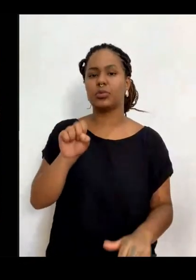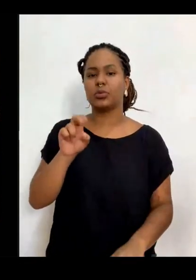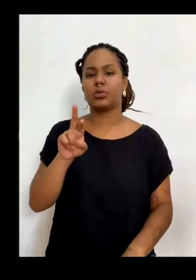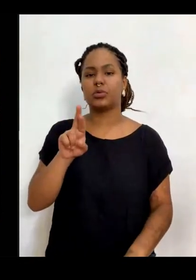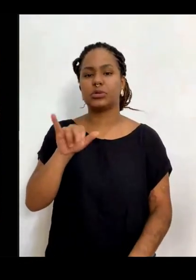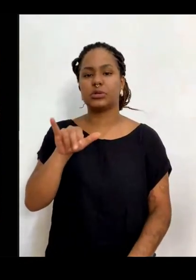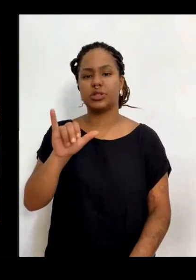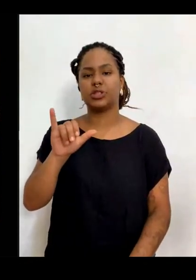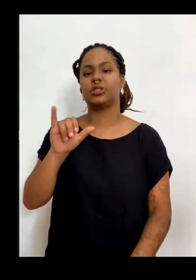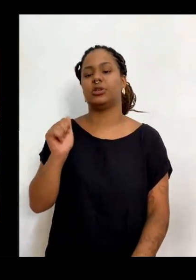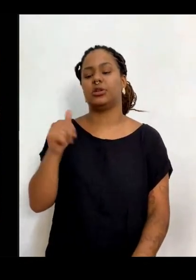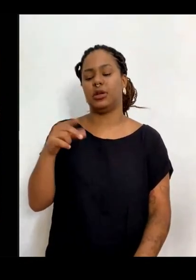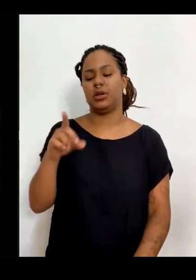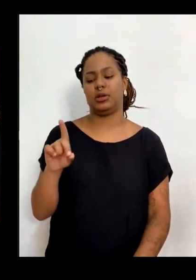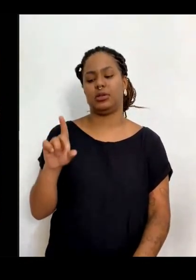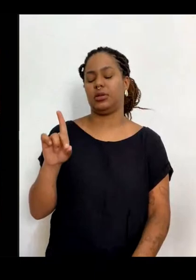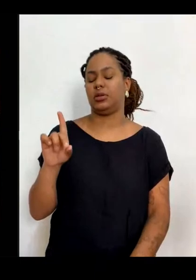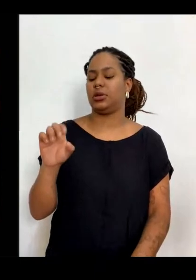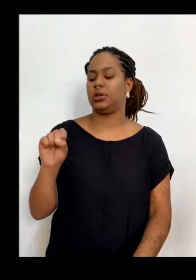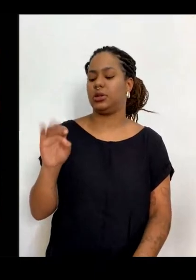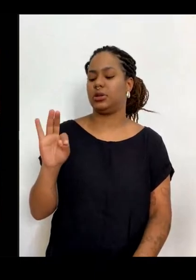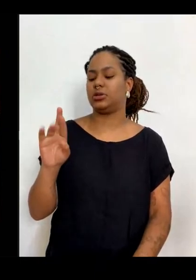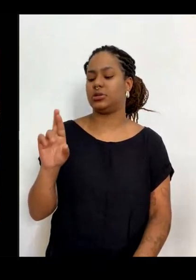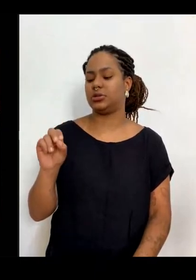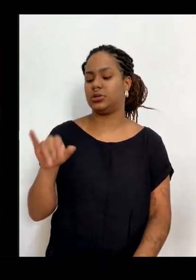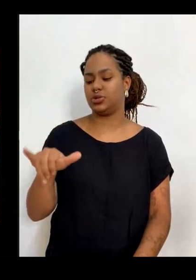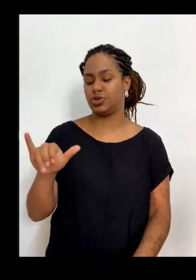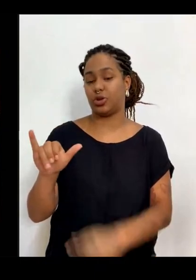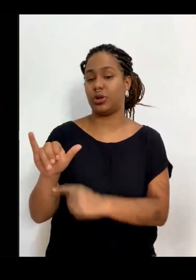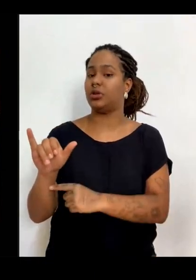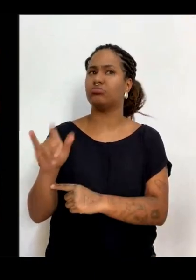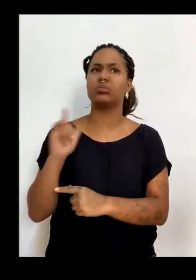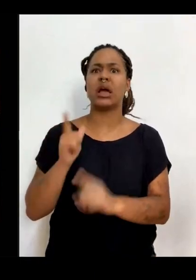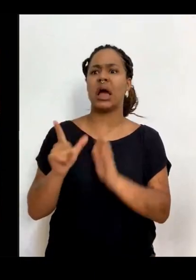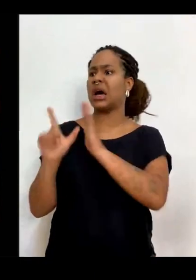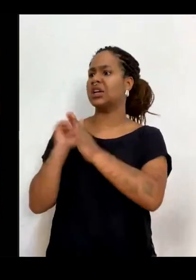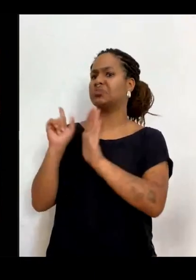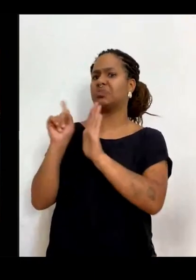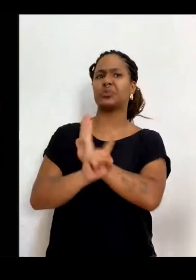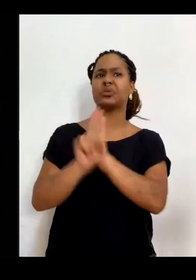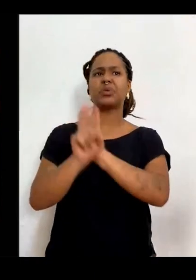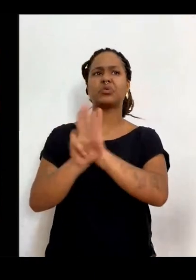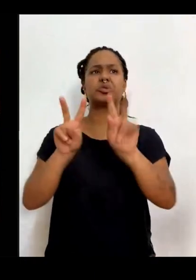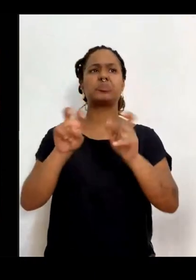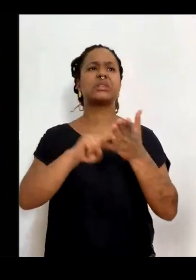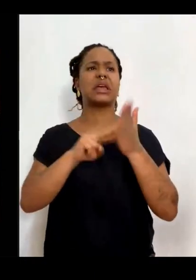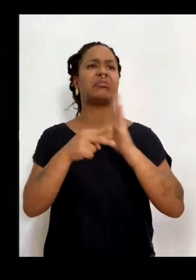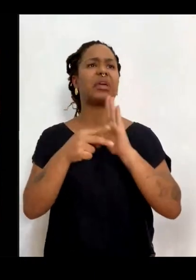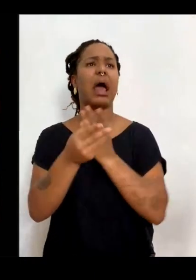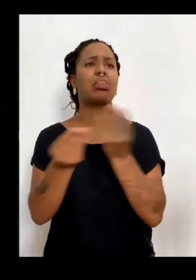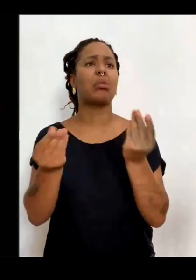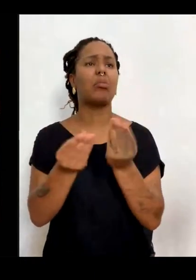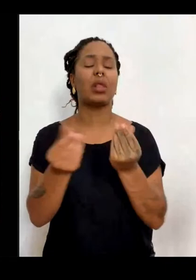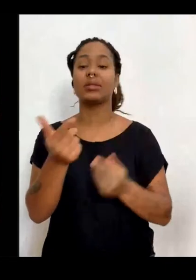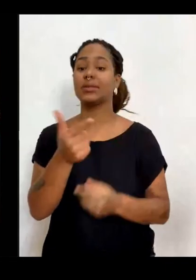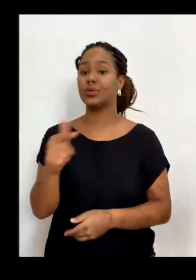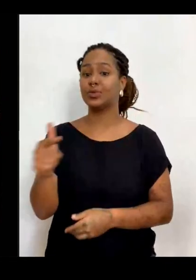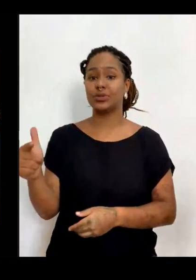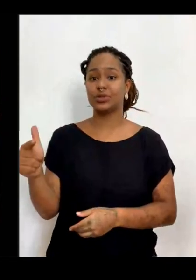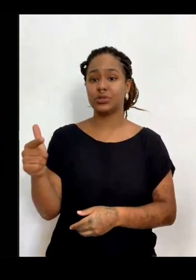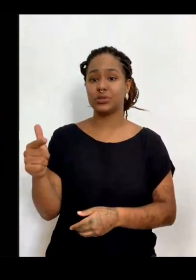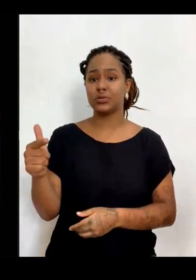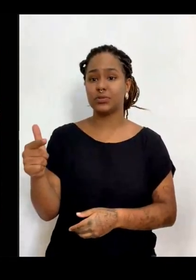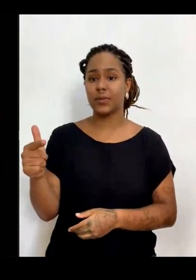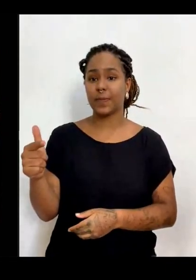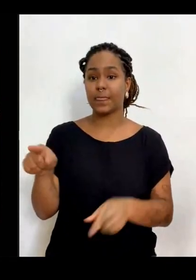or the extolling of it by the art World which continues today because we know that